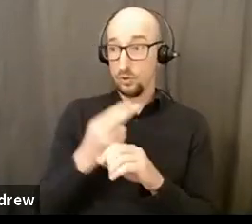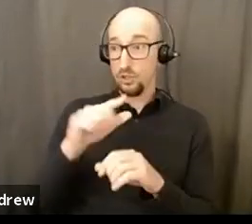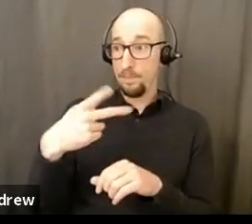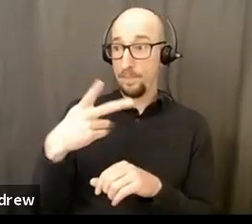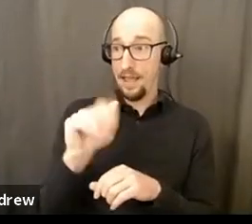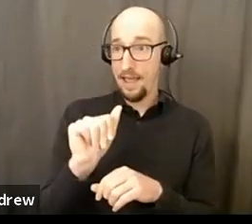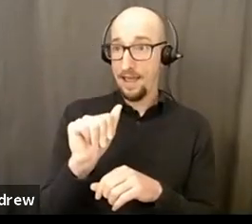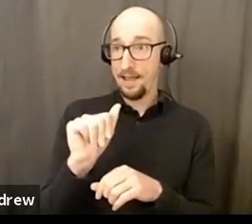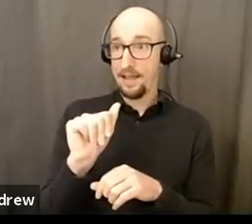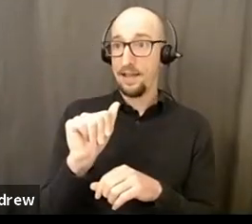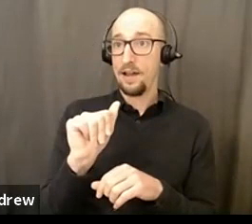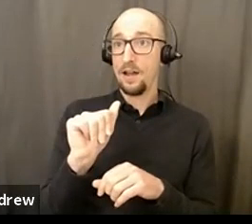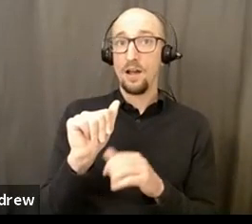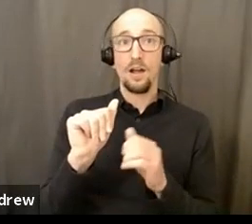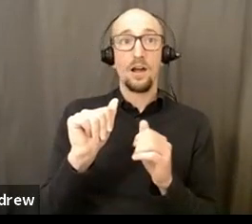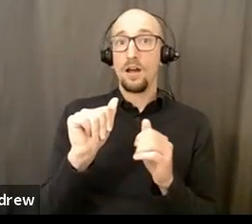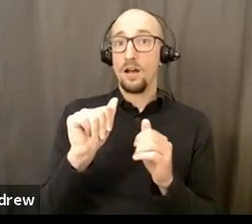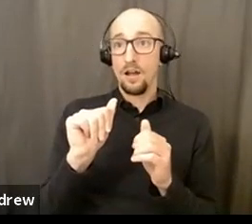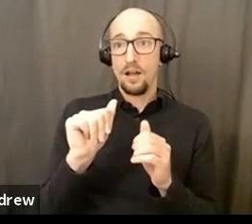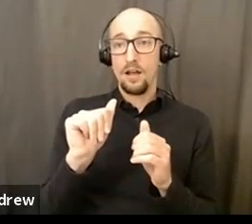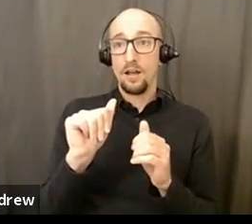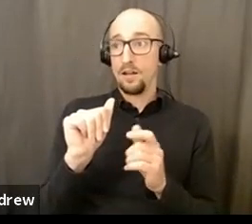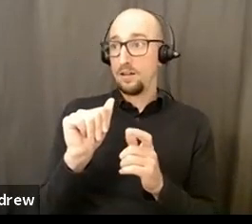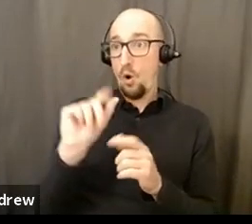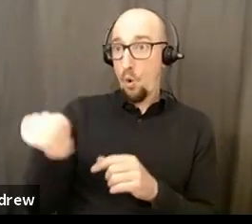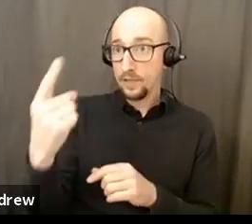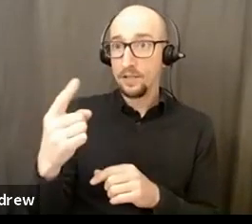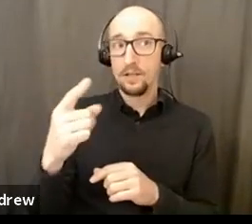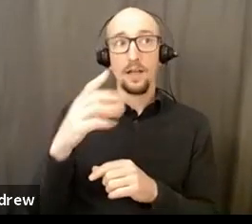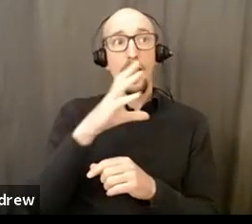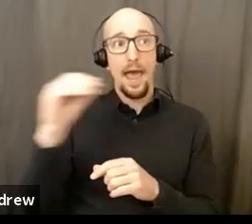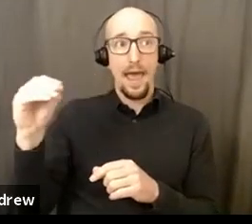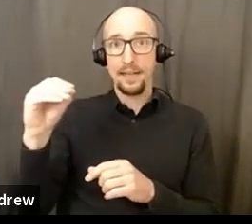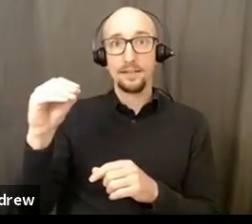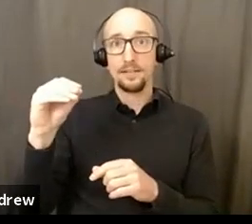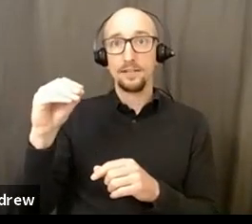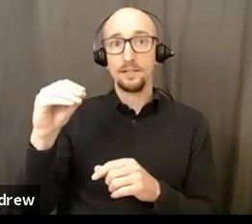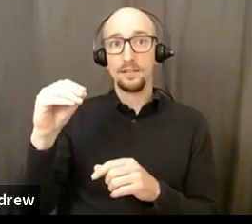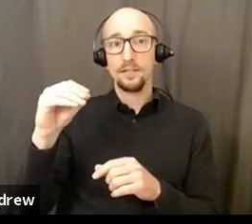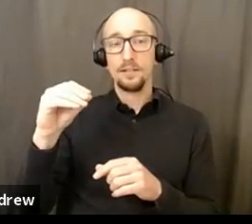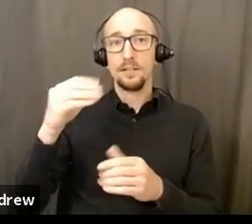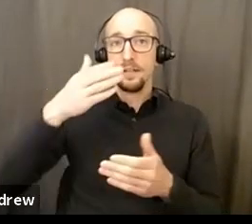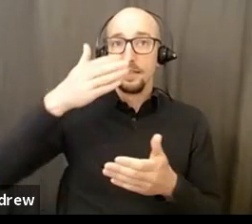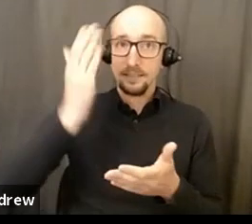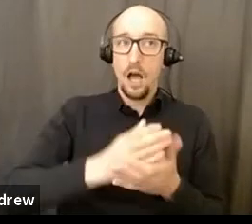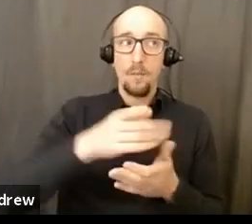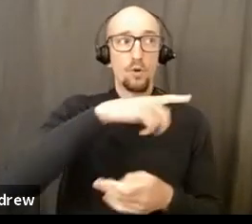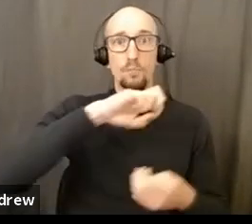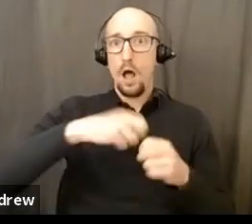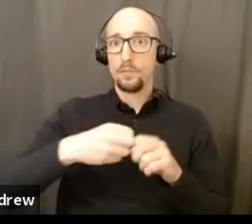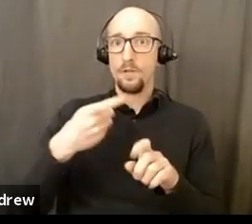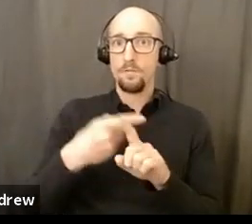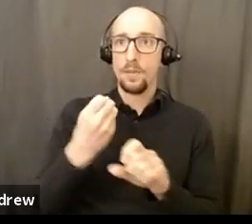have the problems that we all struggled with last year around using